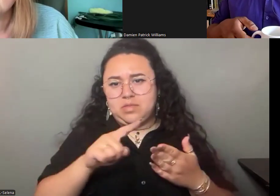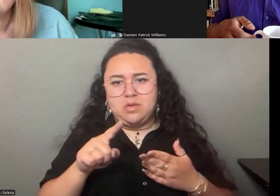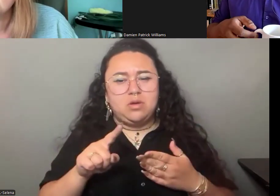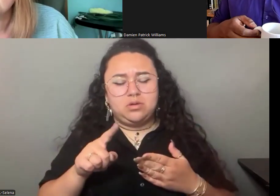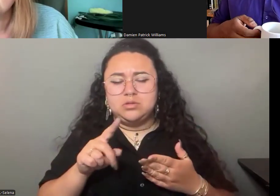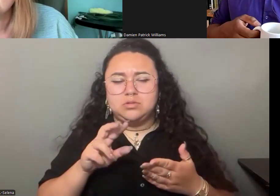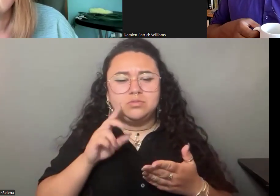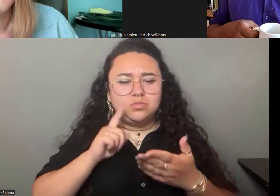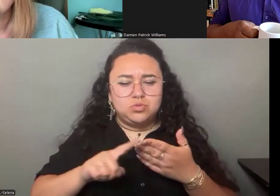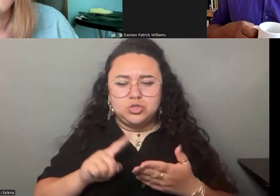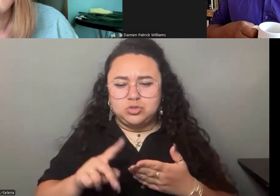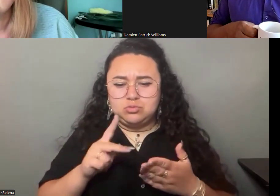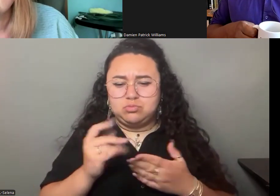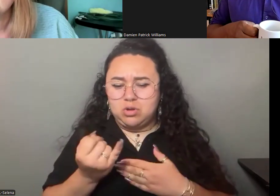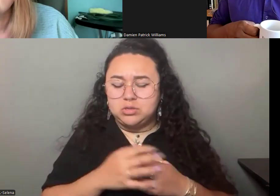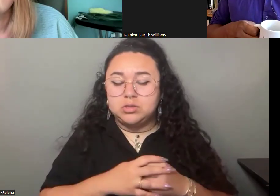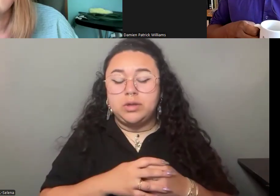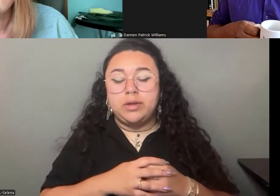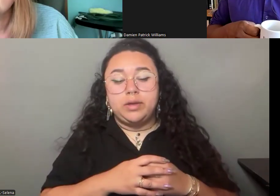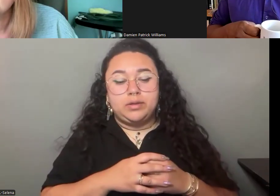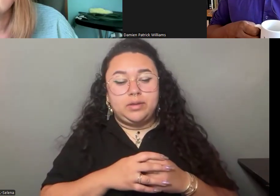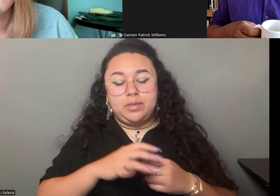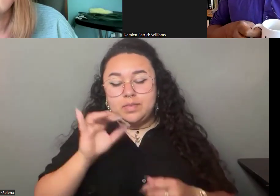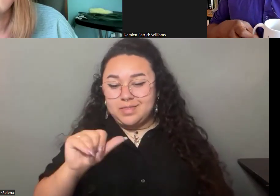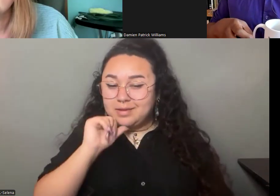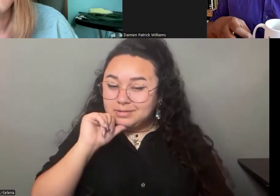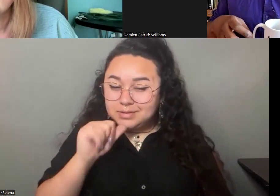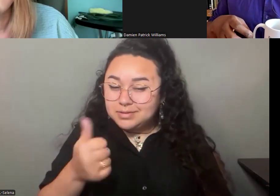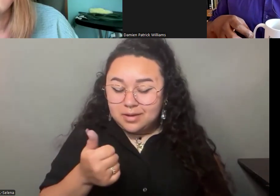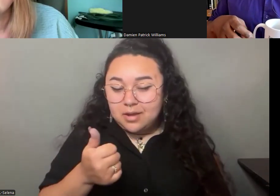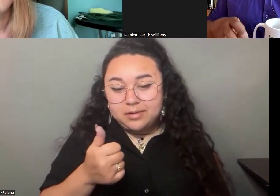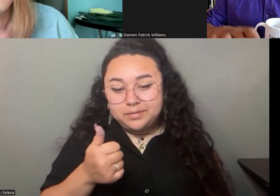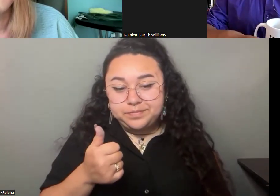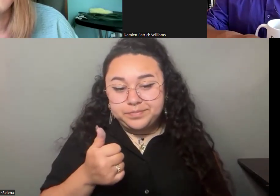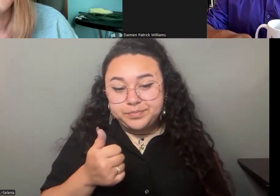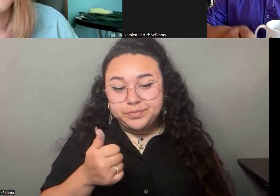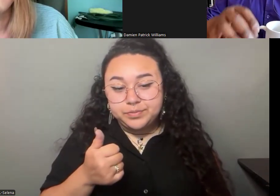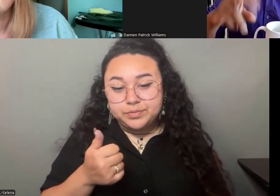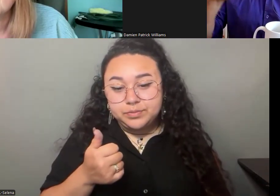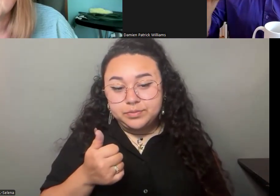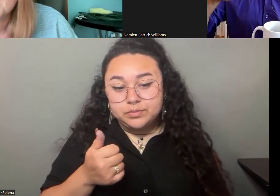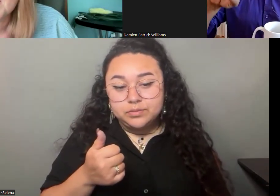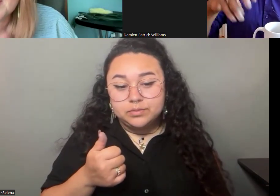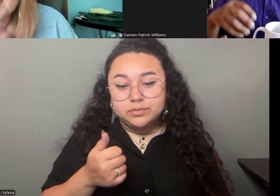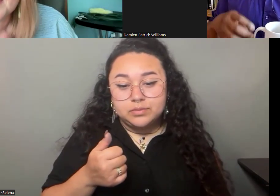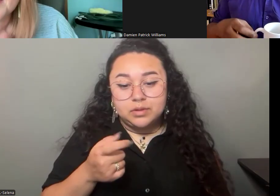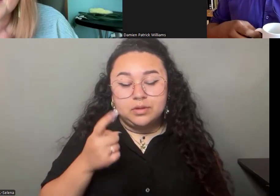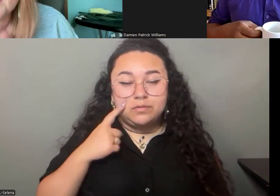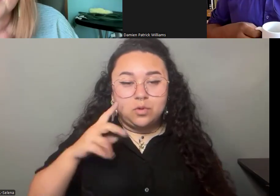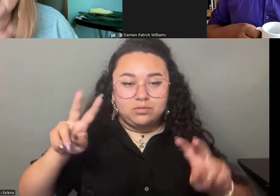so it's not like for sorry, for things like focus